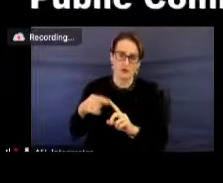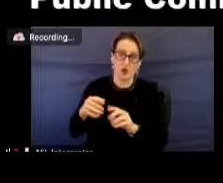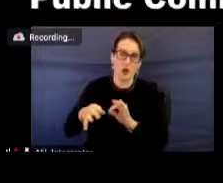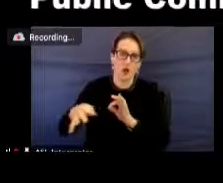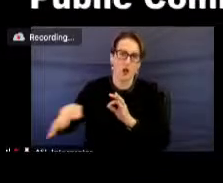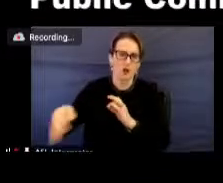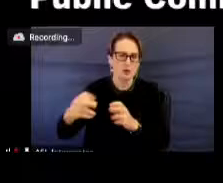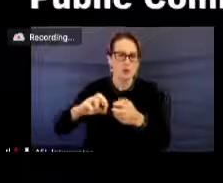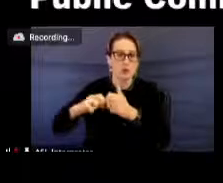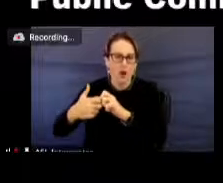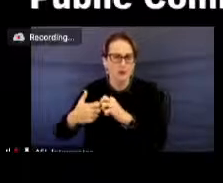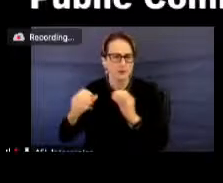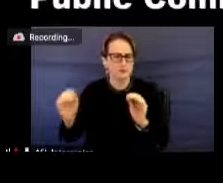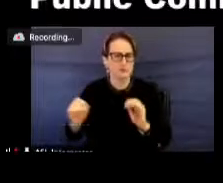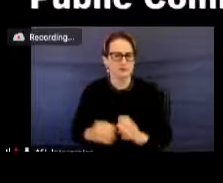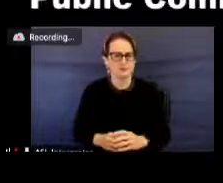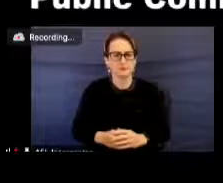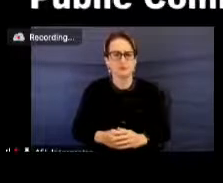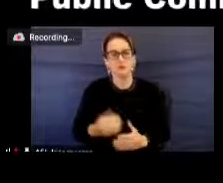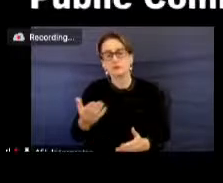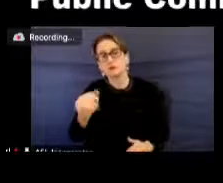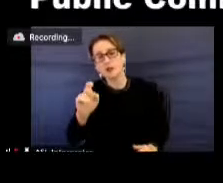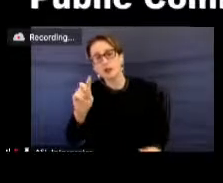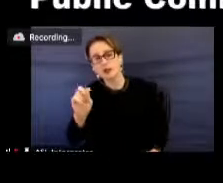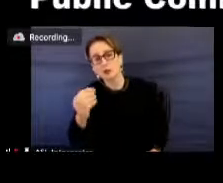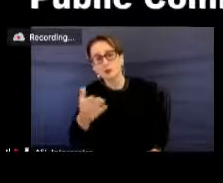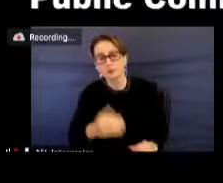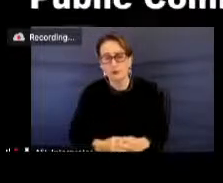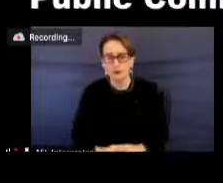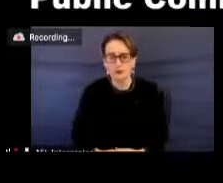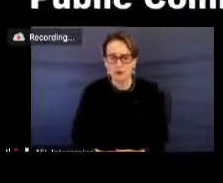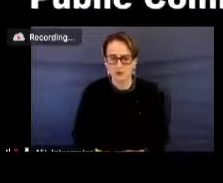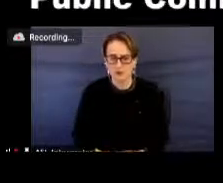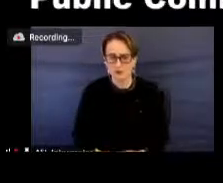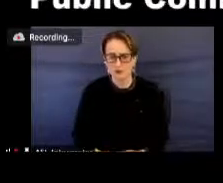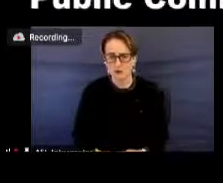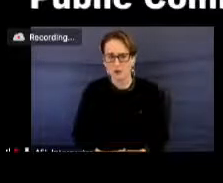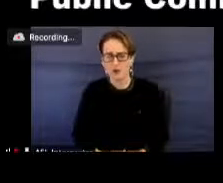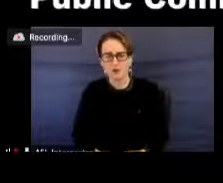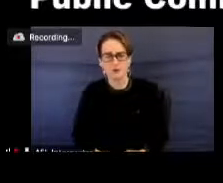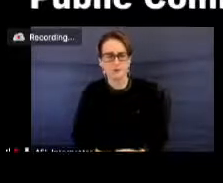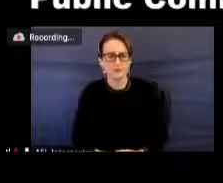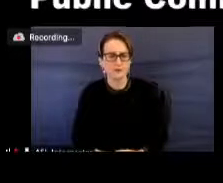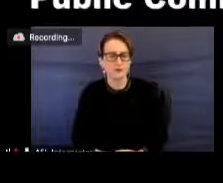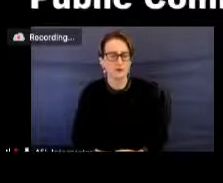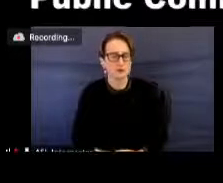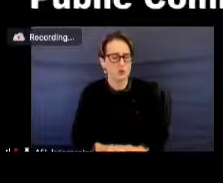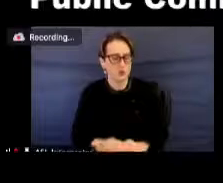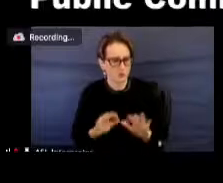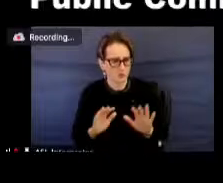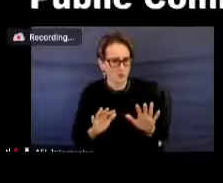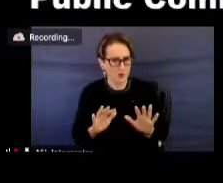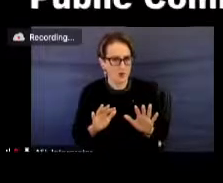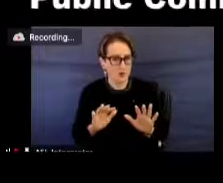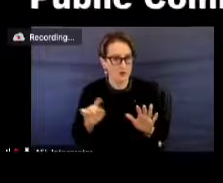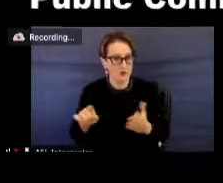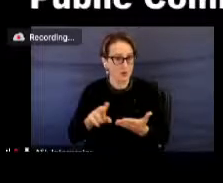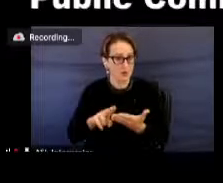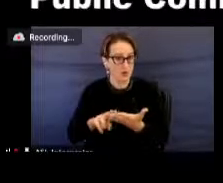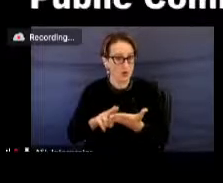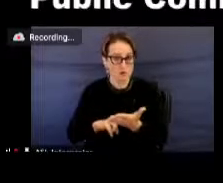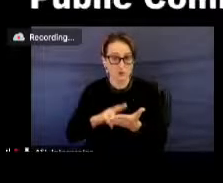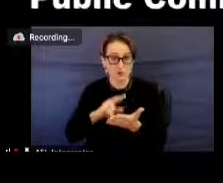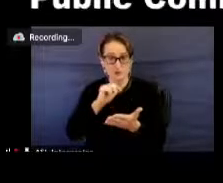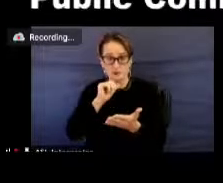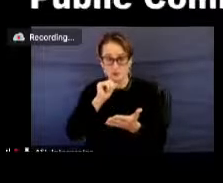And it's I'm wondering though, my- go ahead, Commissioner Toledo. Oh, thank you, Chair Yee. It's my understanding these contracts don't go into effect